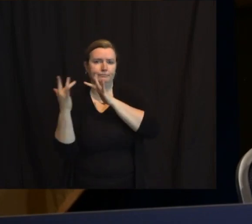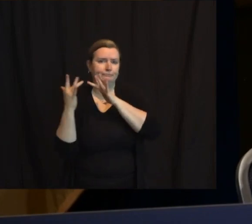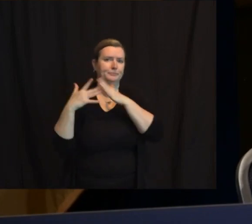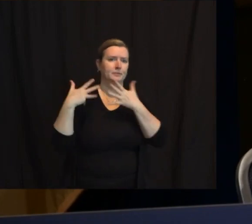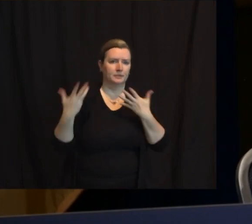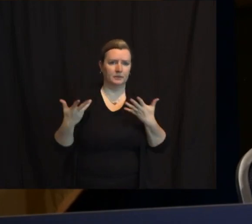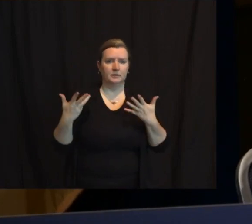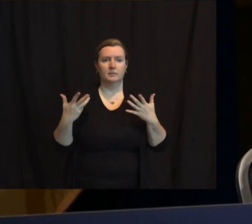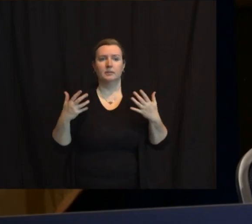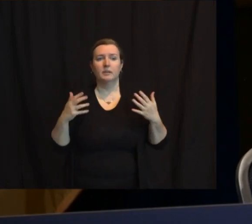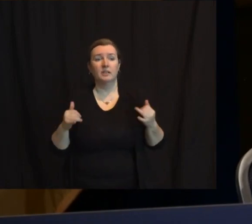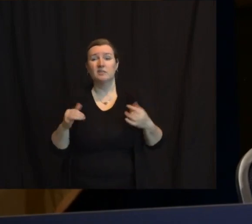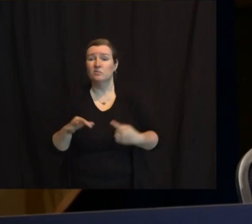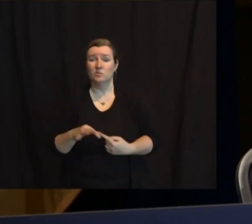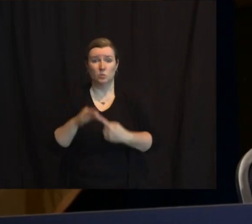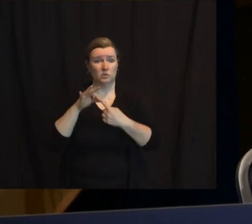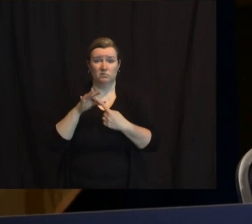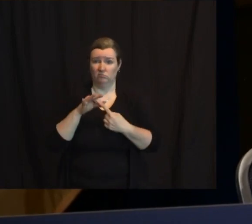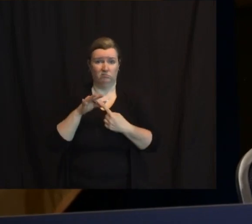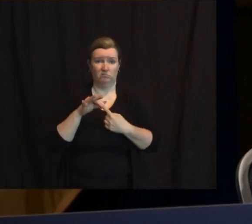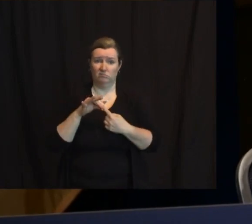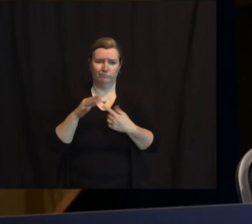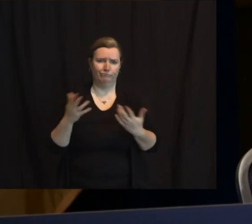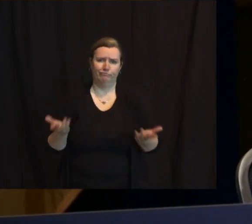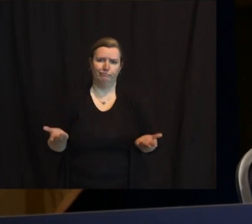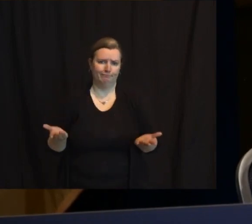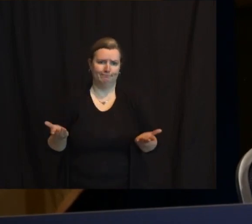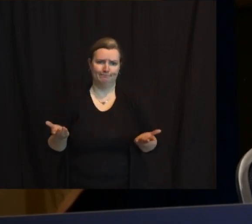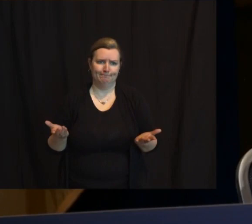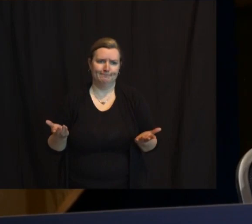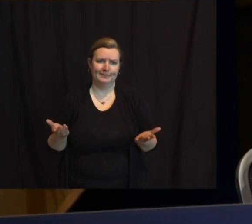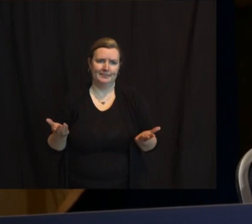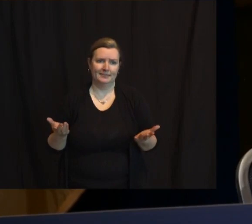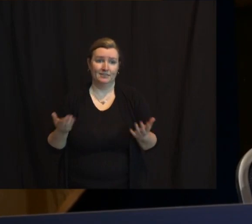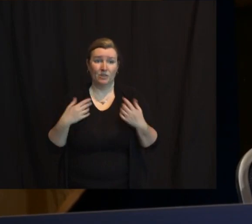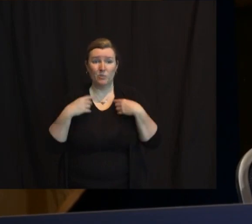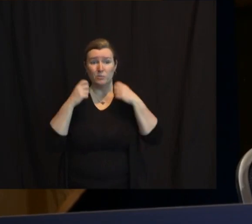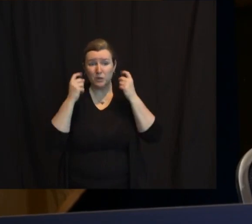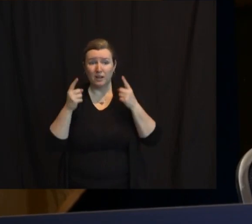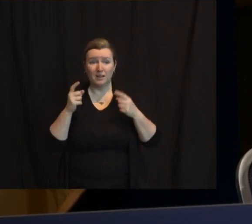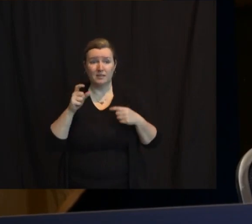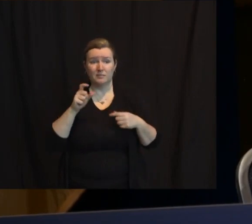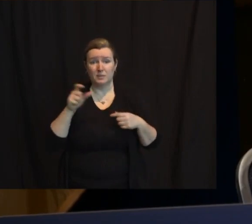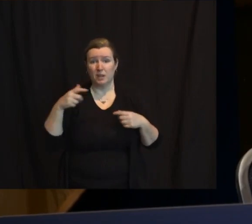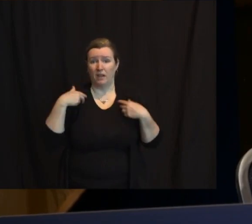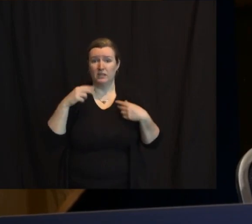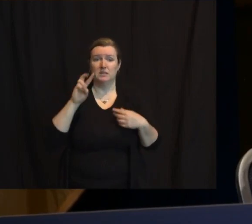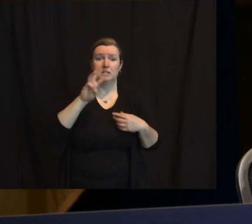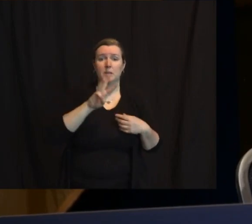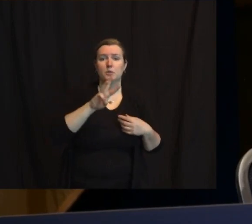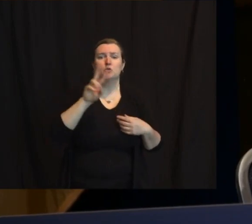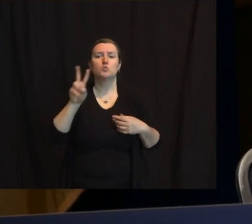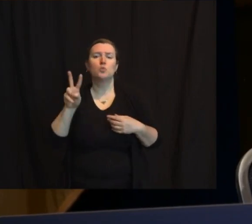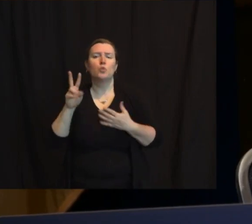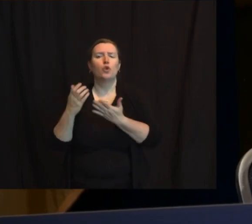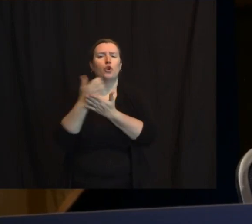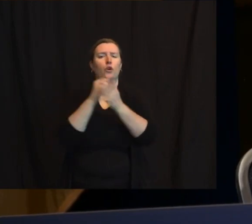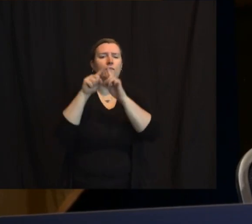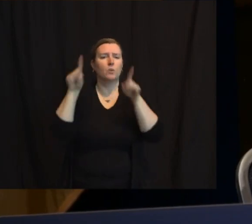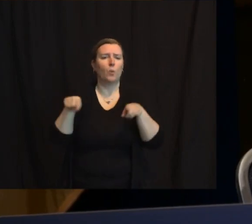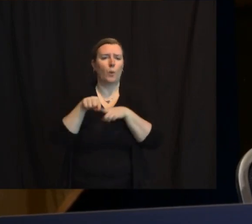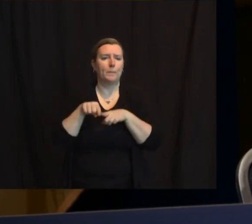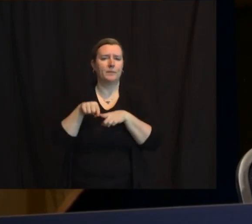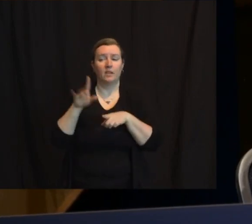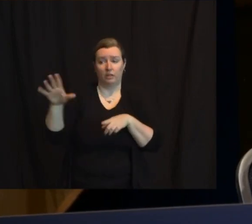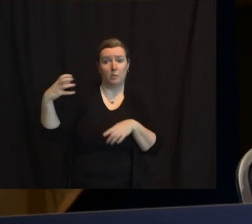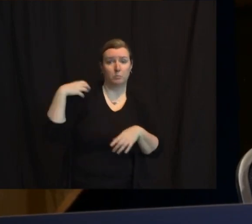I got to say, it's been the biggest surprise to me are folks who have W-2 earnings, who think they have an employer who's putting their